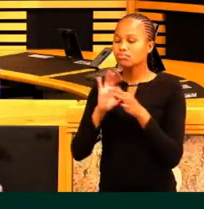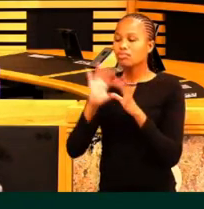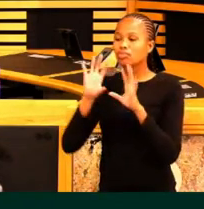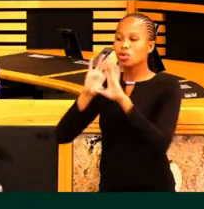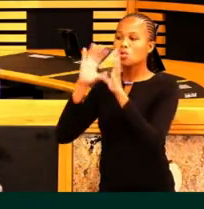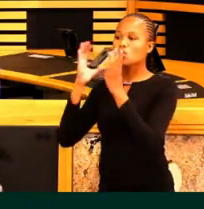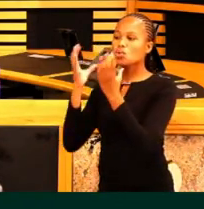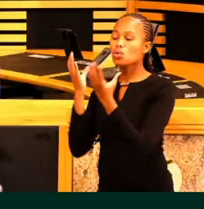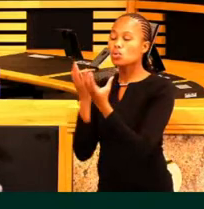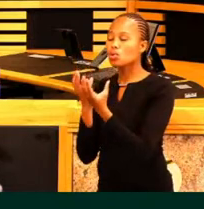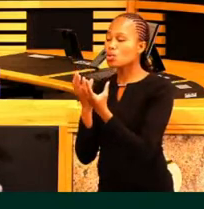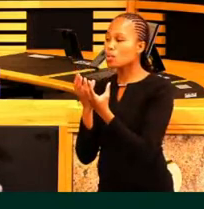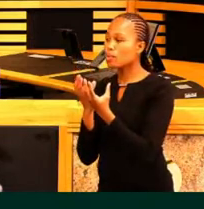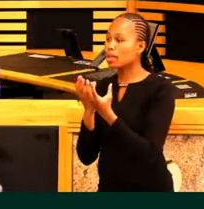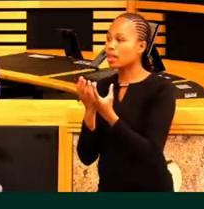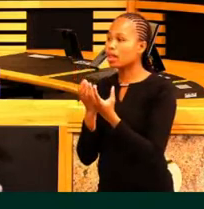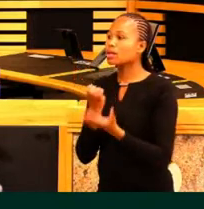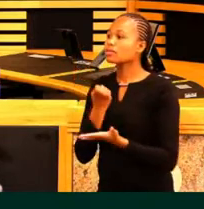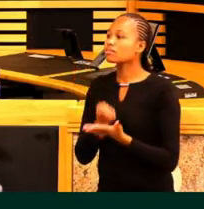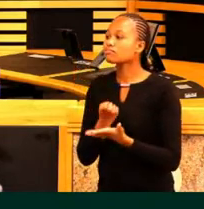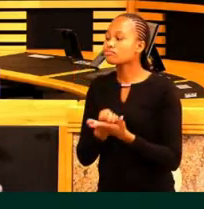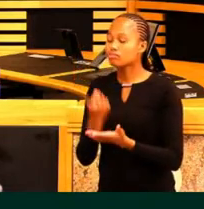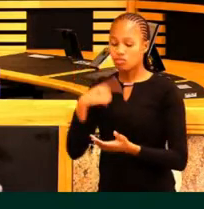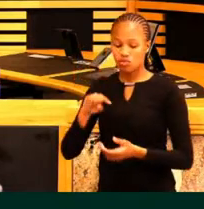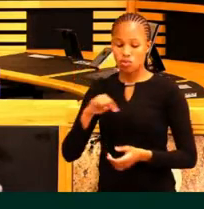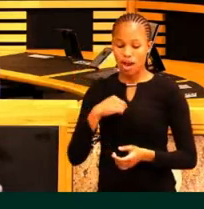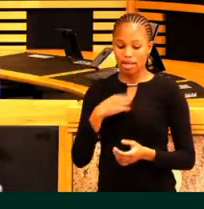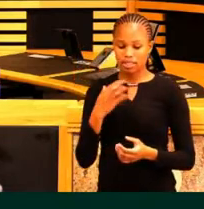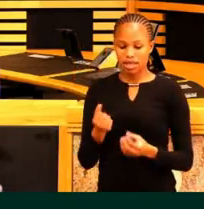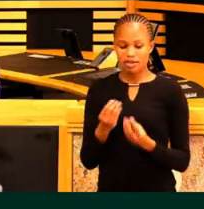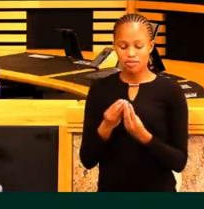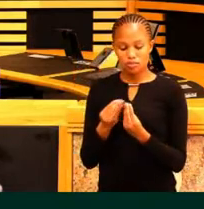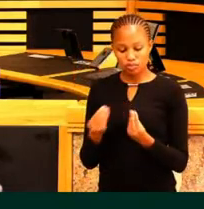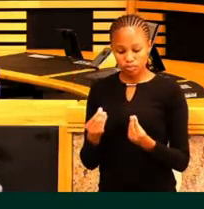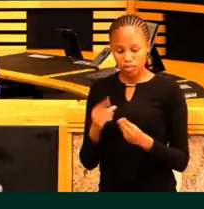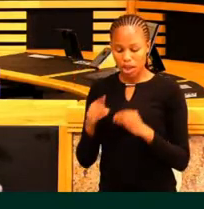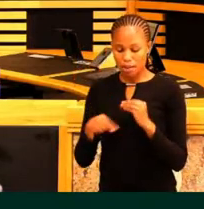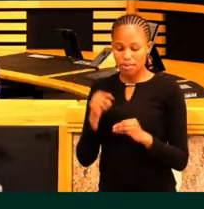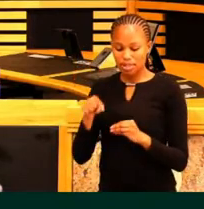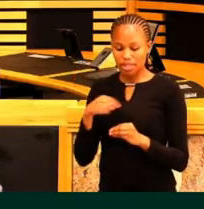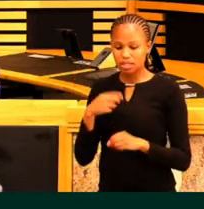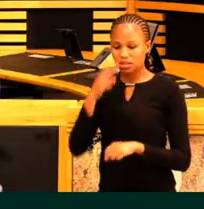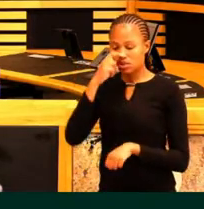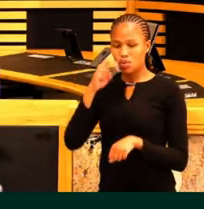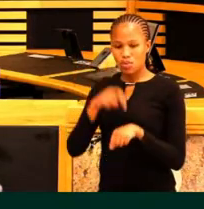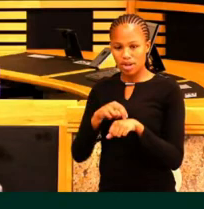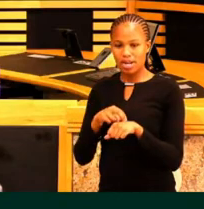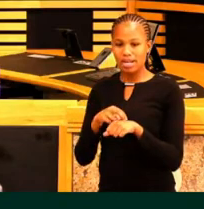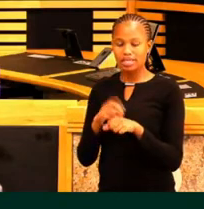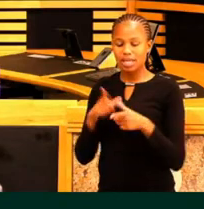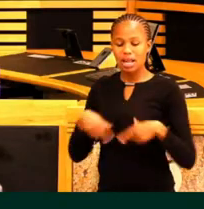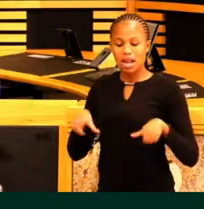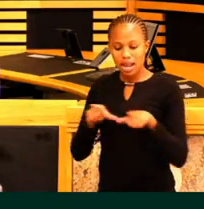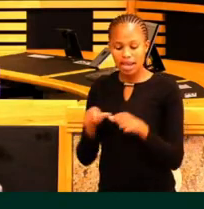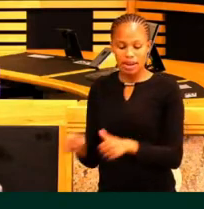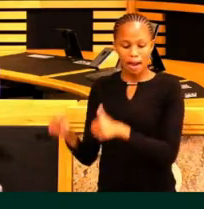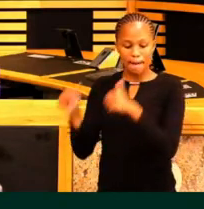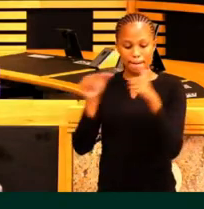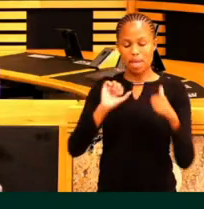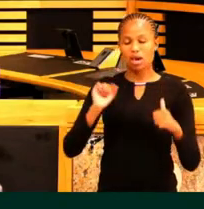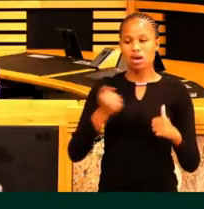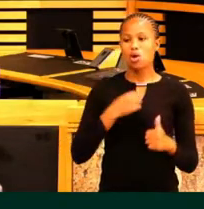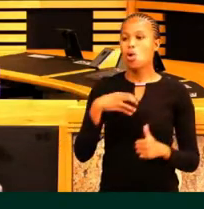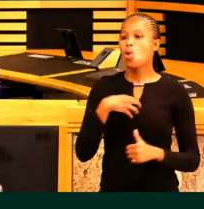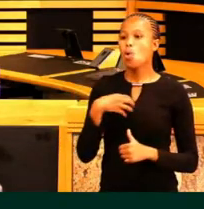accumulation and for us to get a solution around that we need land back to its rightful owners